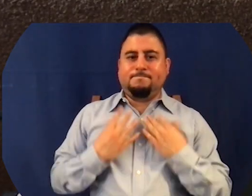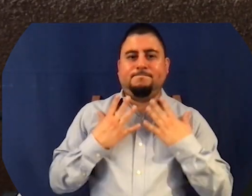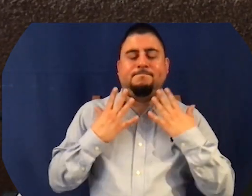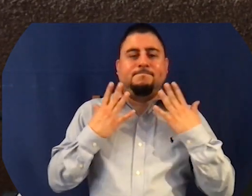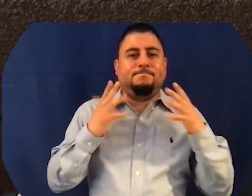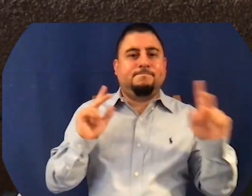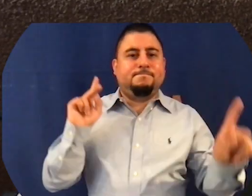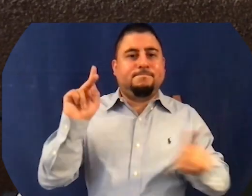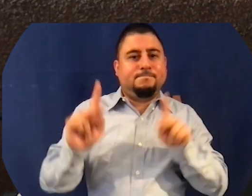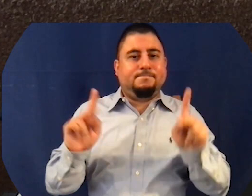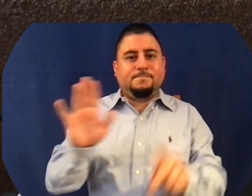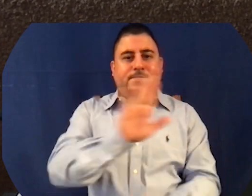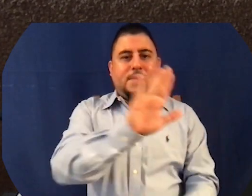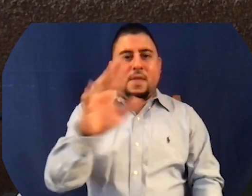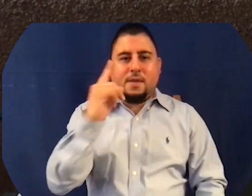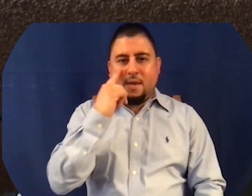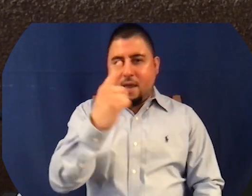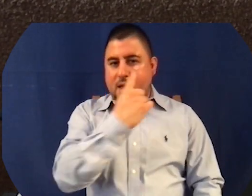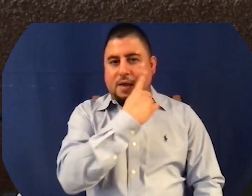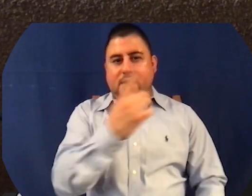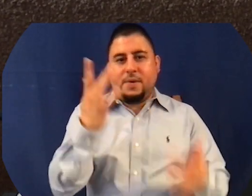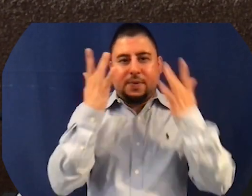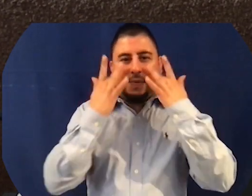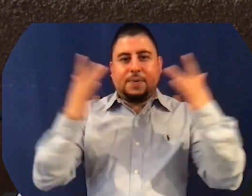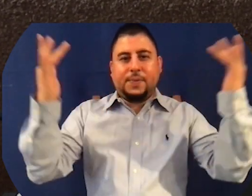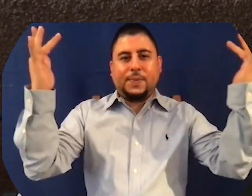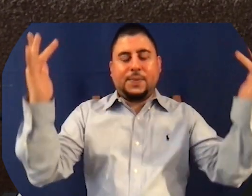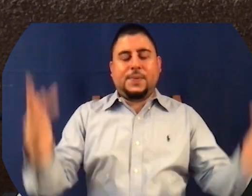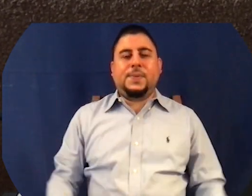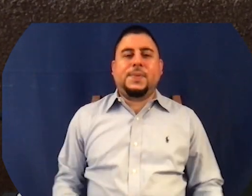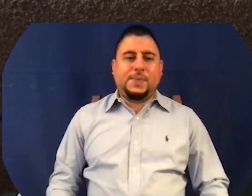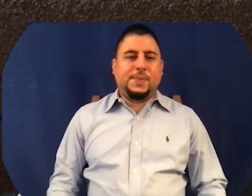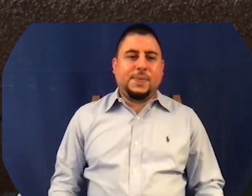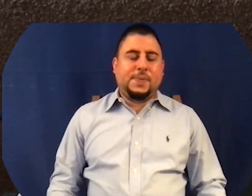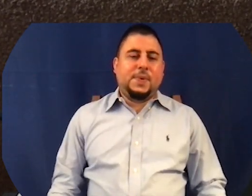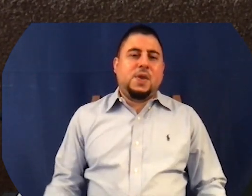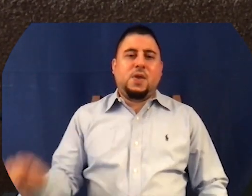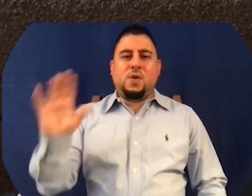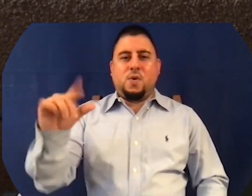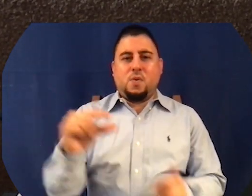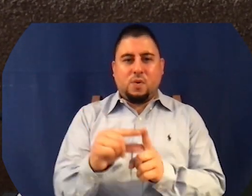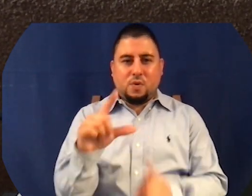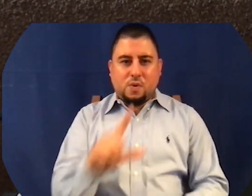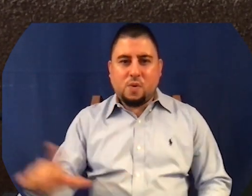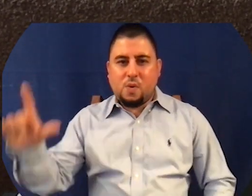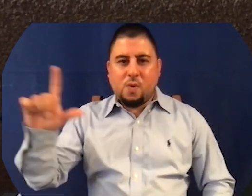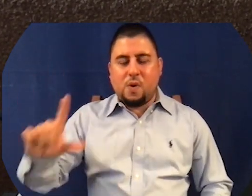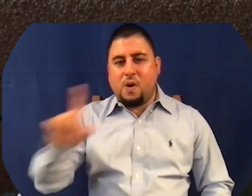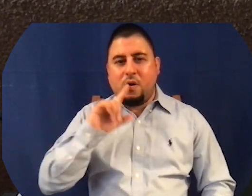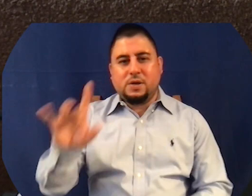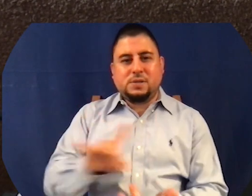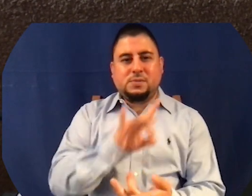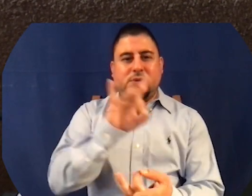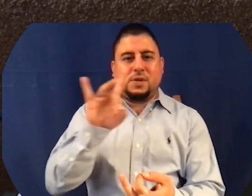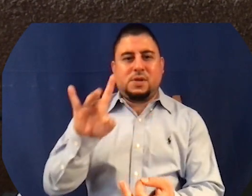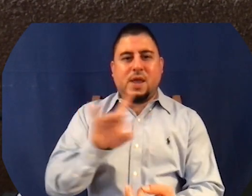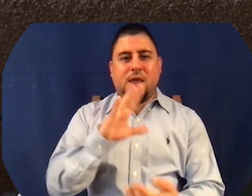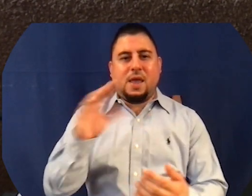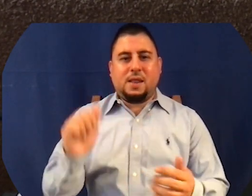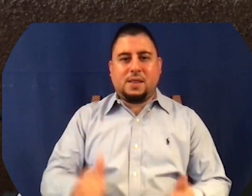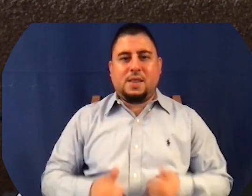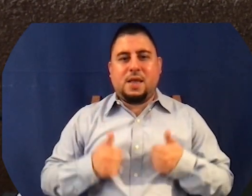enlightening the eyes. Your words, Lord, are